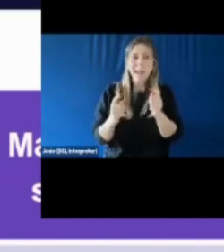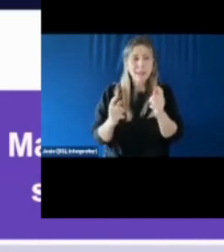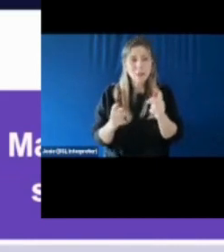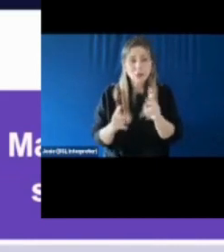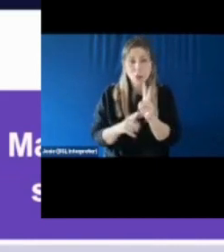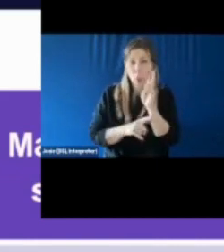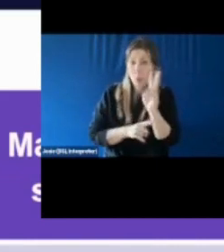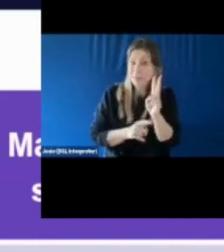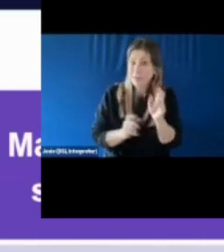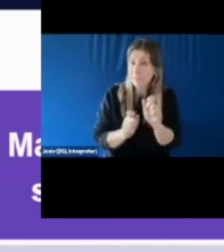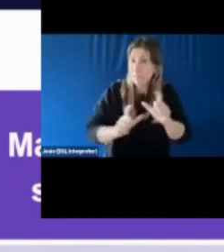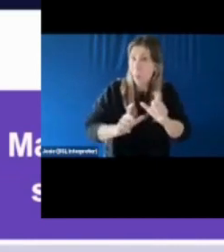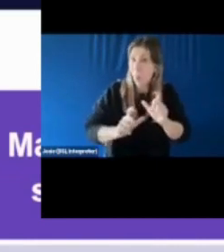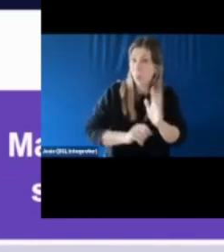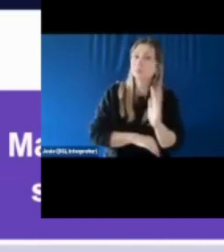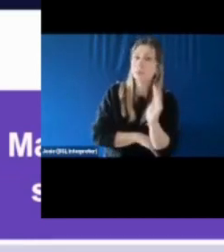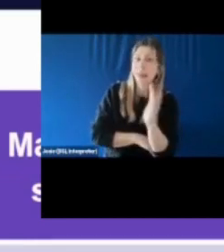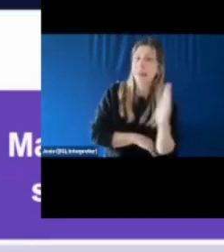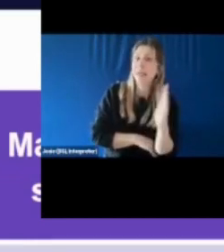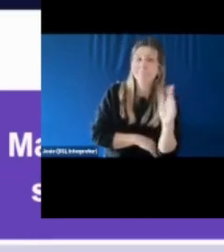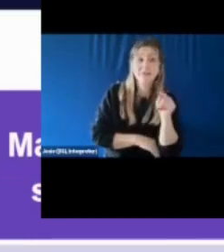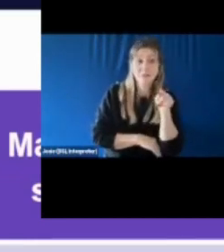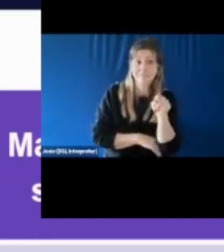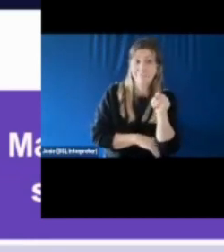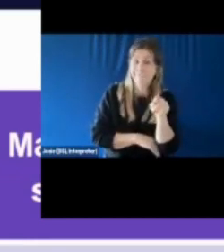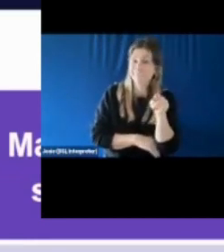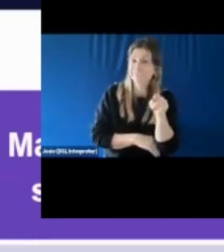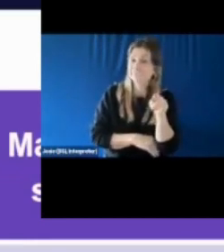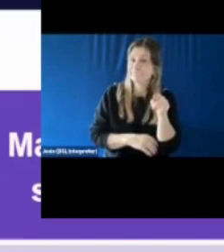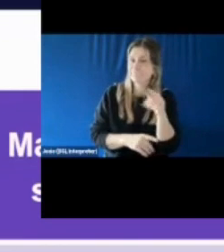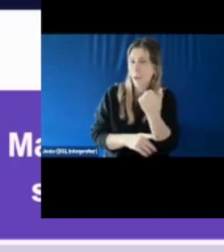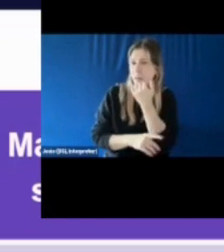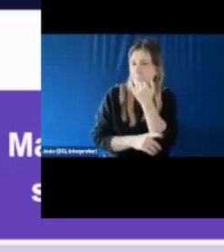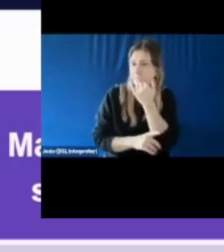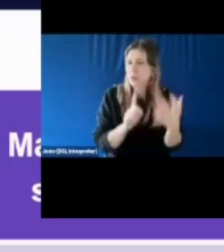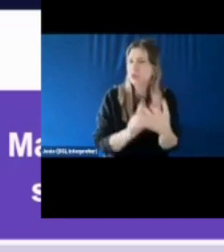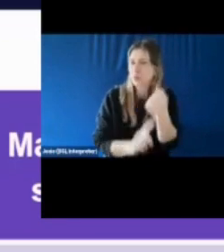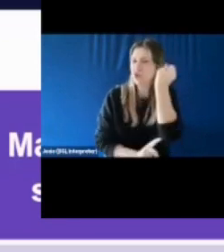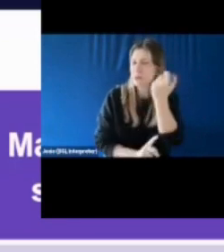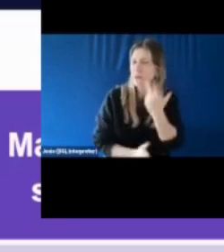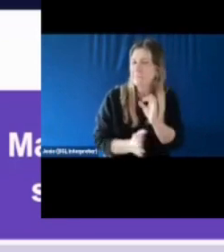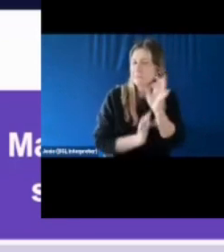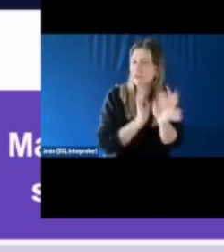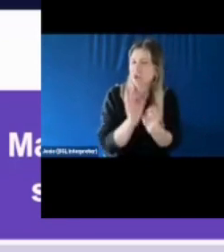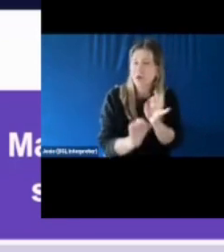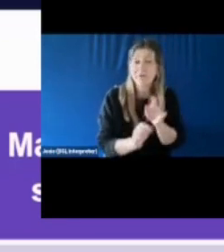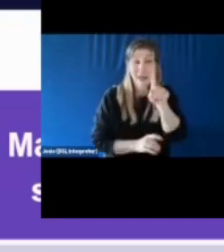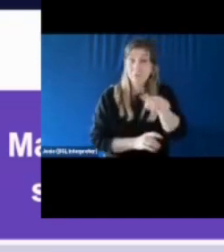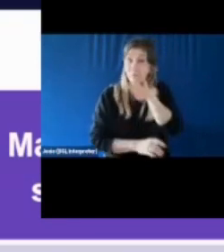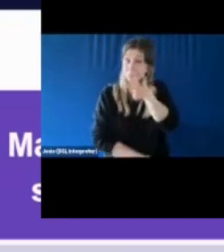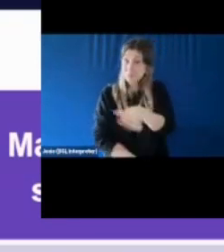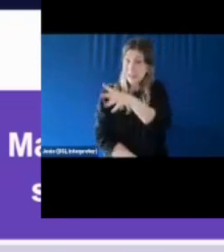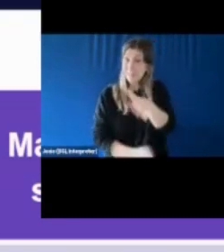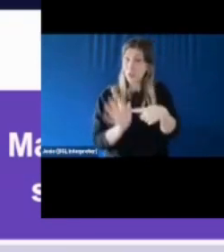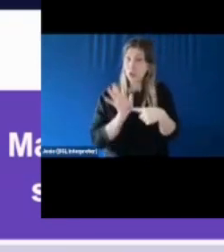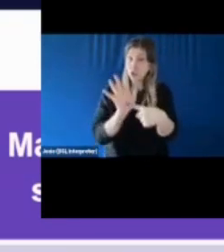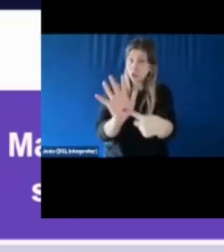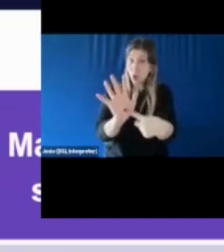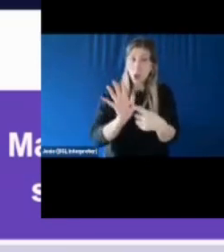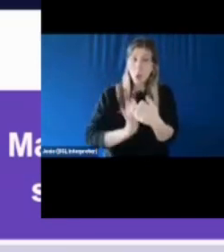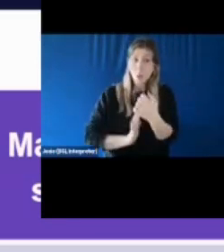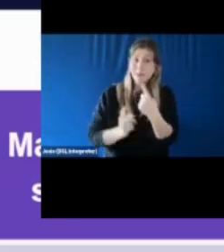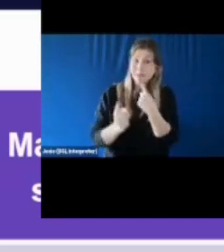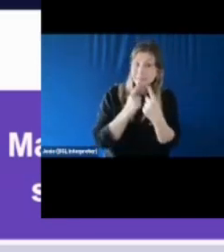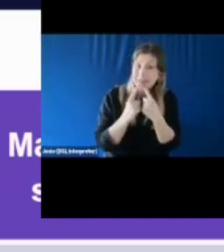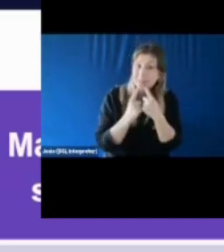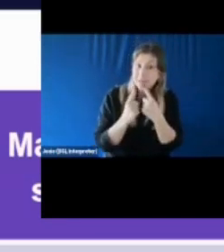on the left. So if we achieve a particular number of surveys, this table shows us how accurate the data is. We